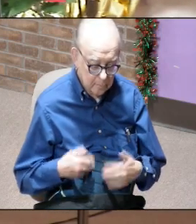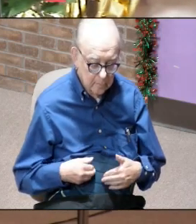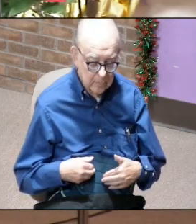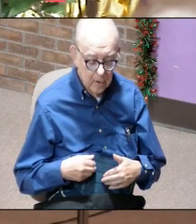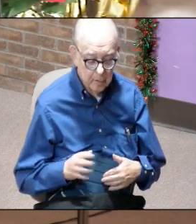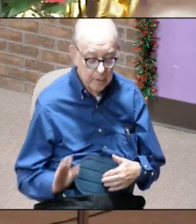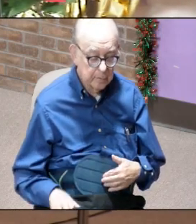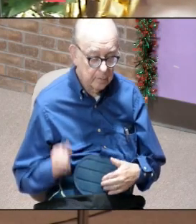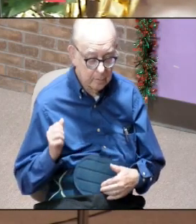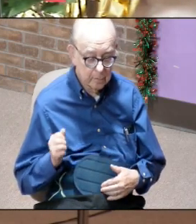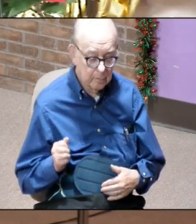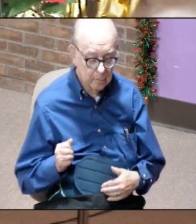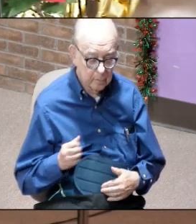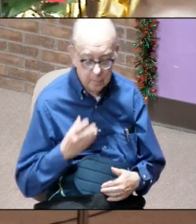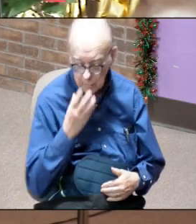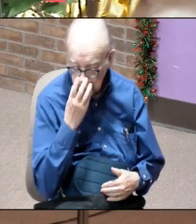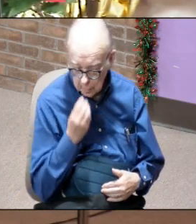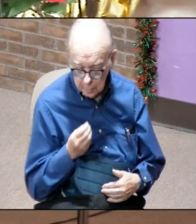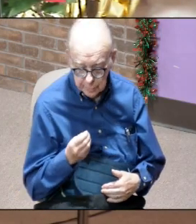dogs, wolves,